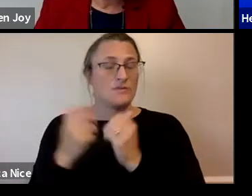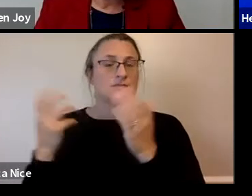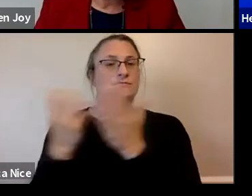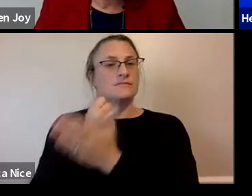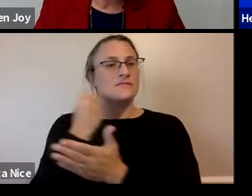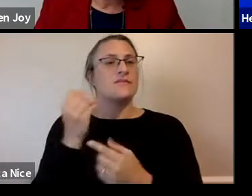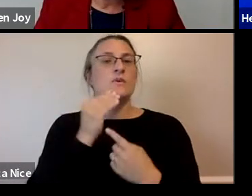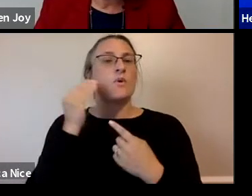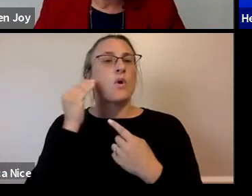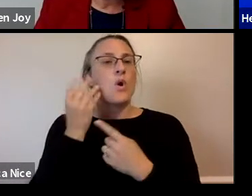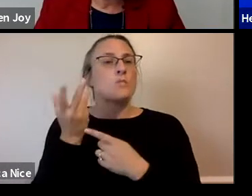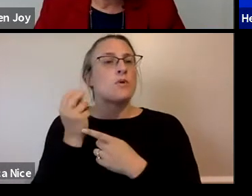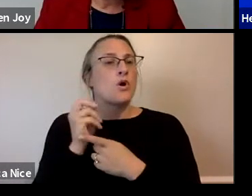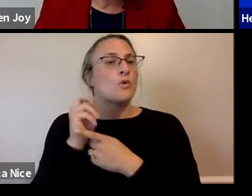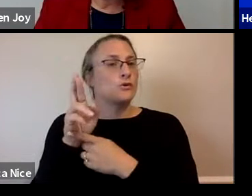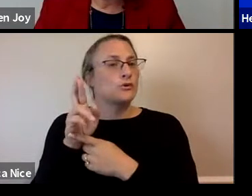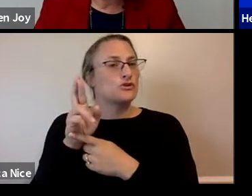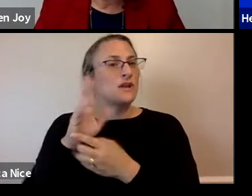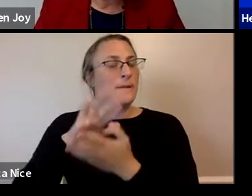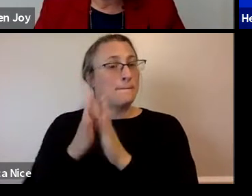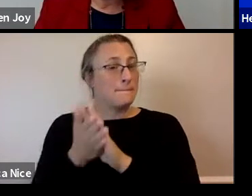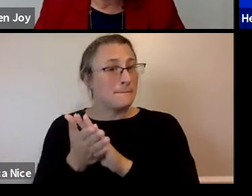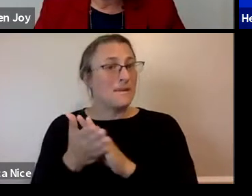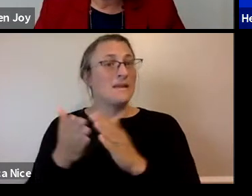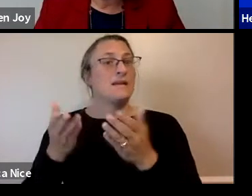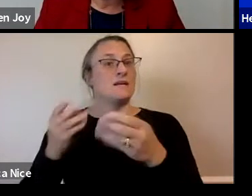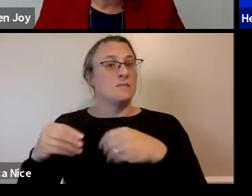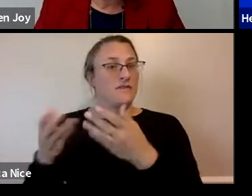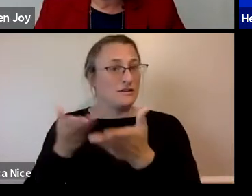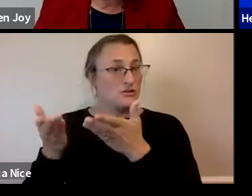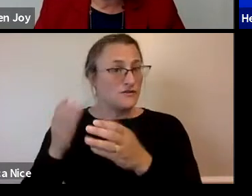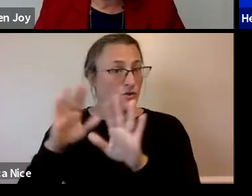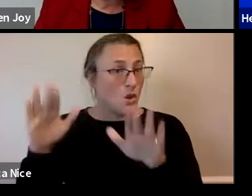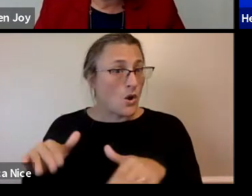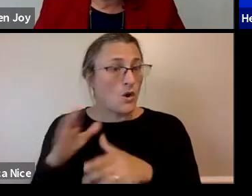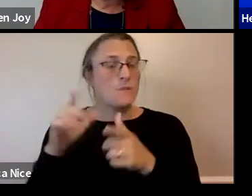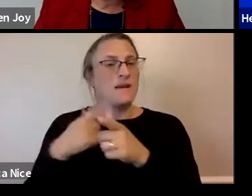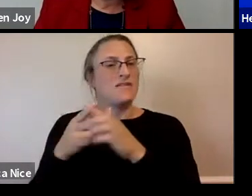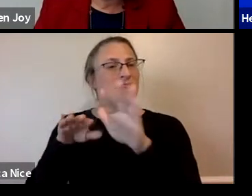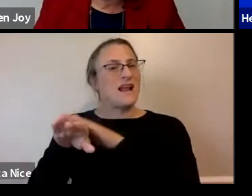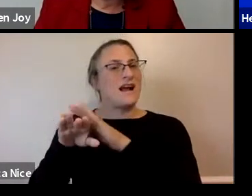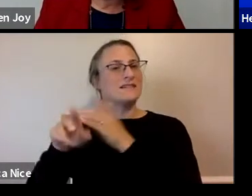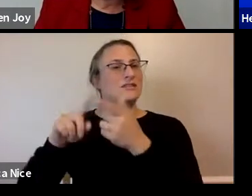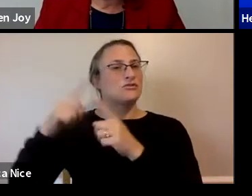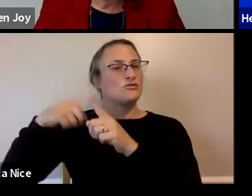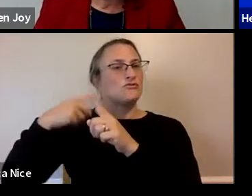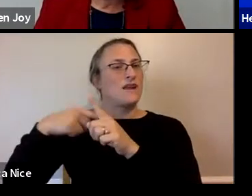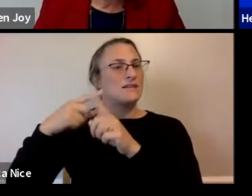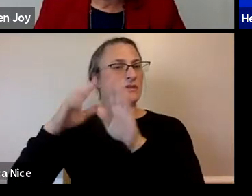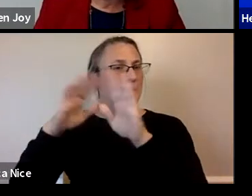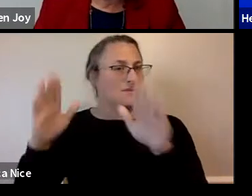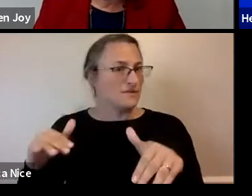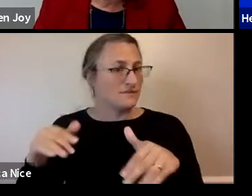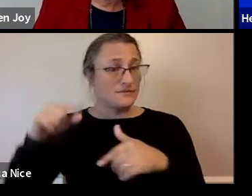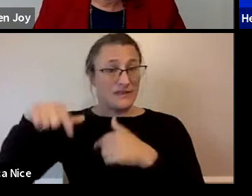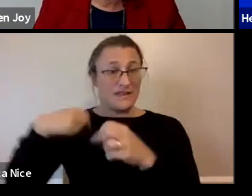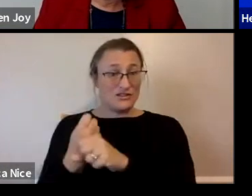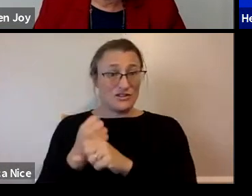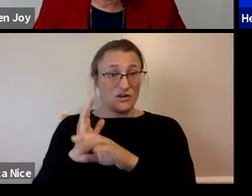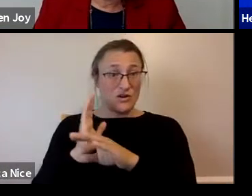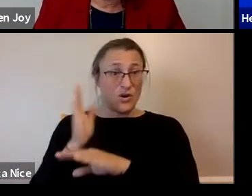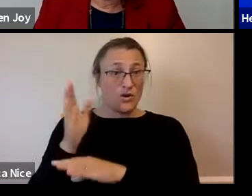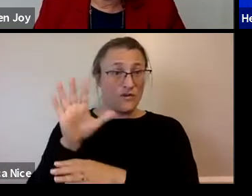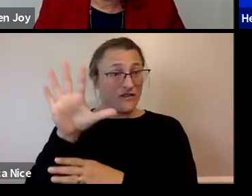homeownership, preserving their home, and obtain access to affordable rental housing. Each year, we serve more than